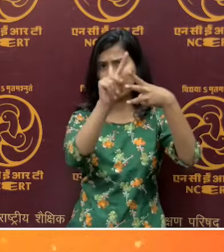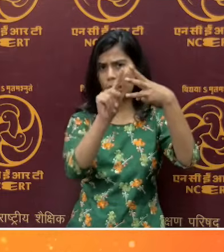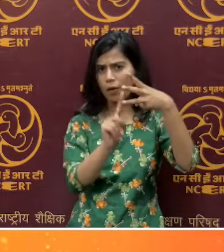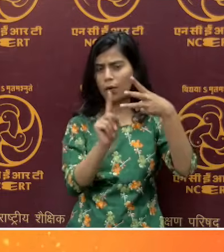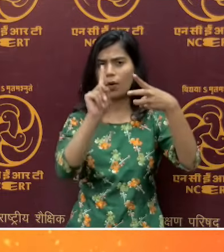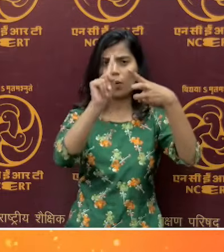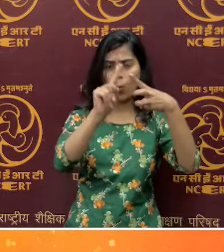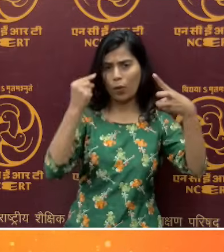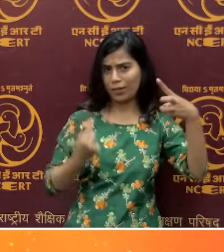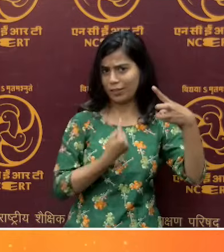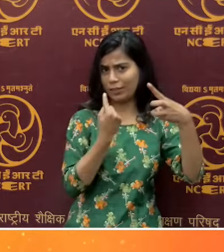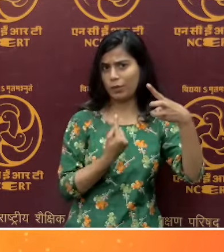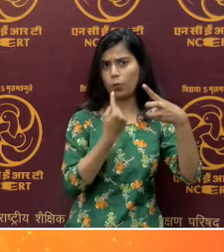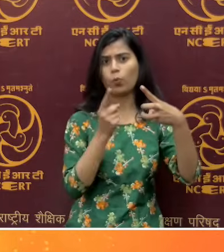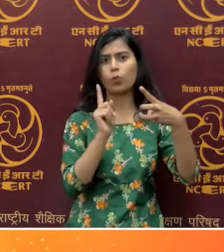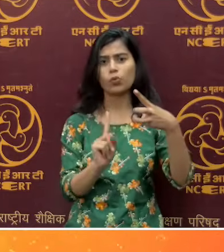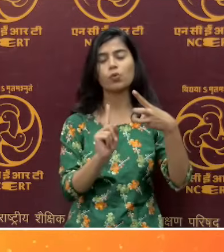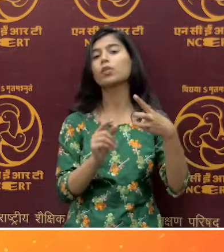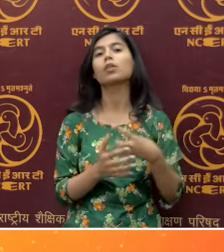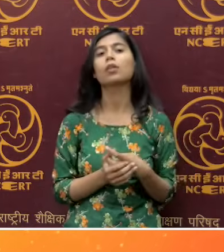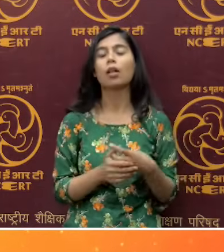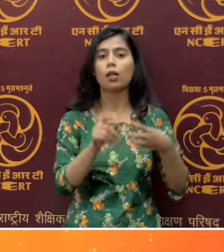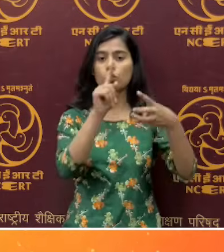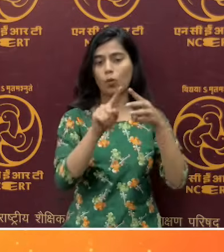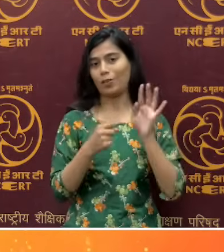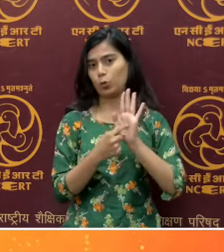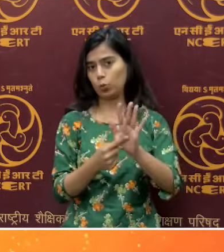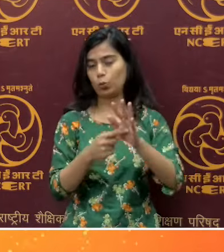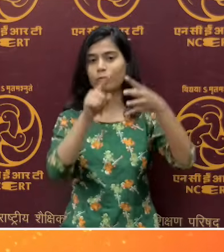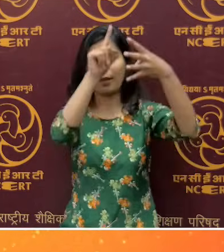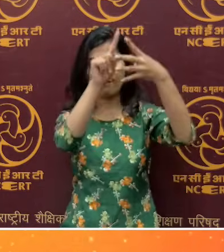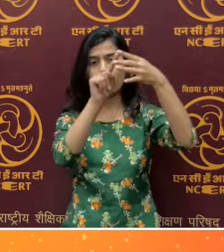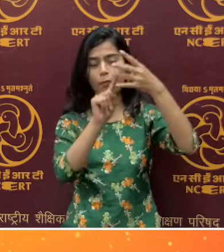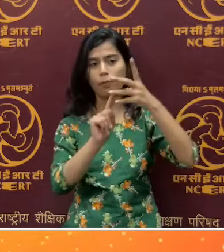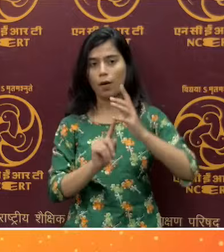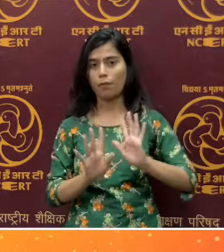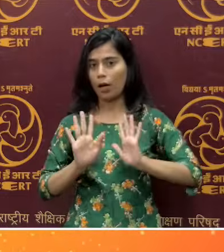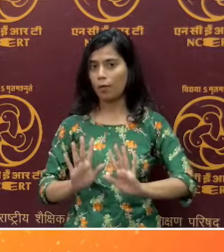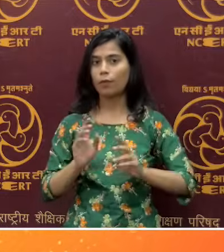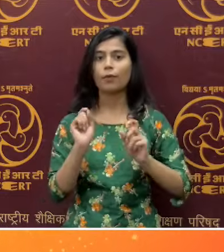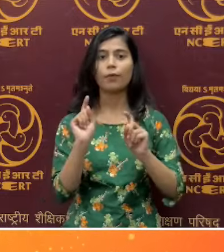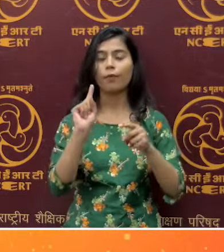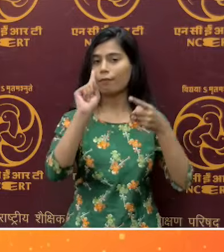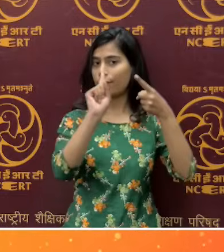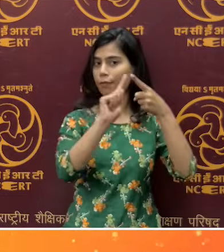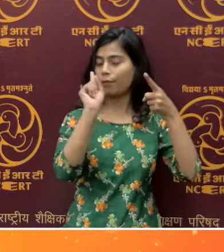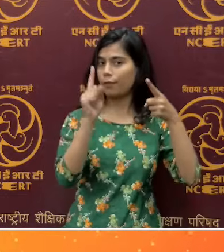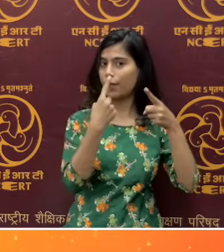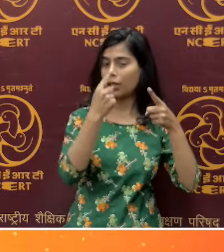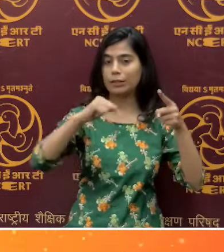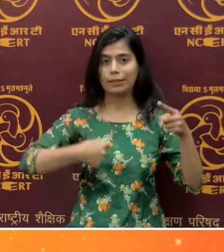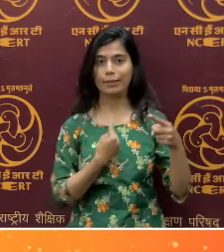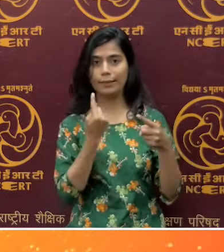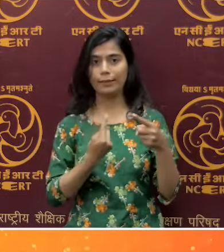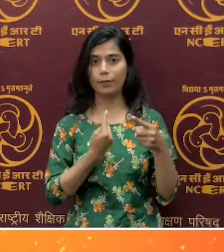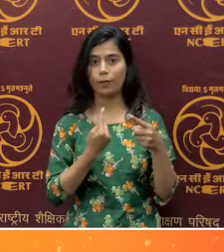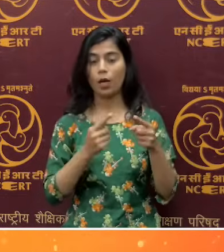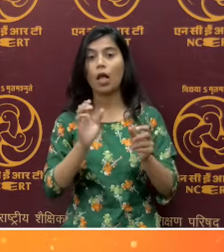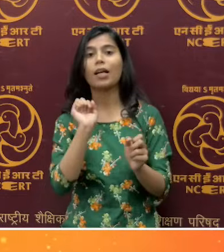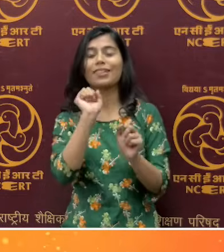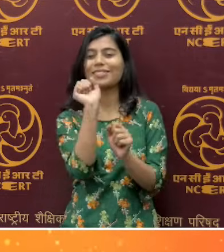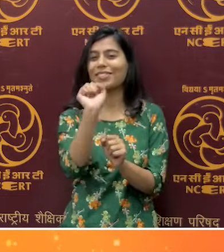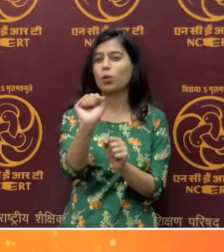is individual one. So I will show you one by one. So this is the individual student. I can type the user